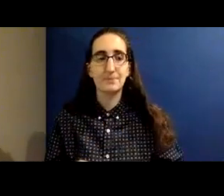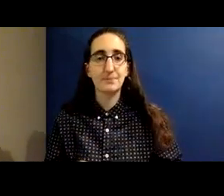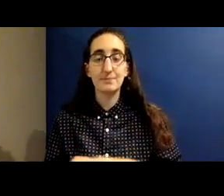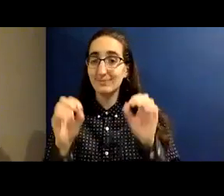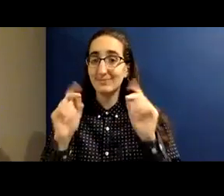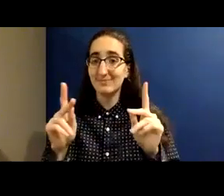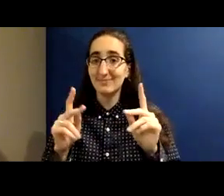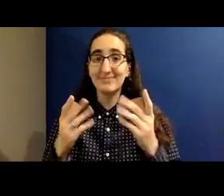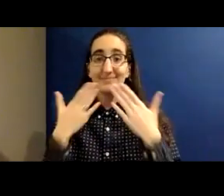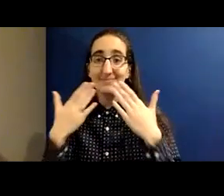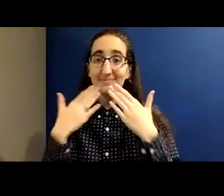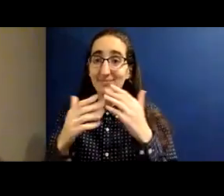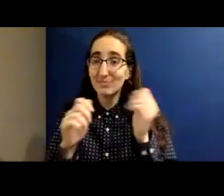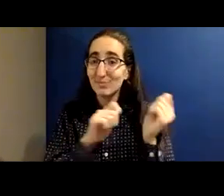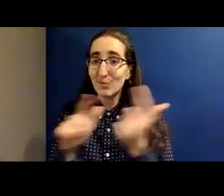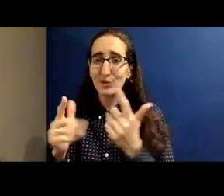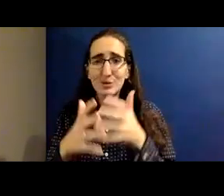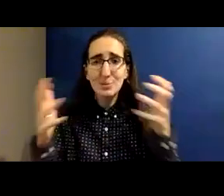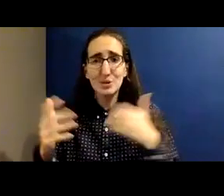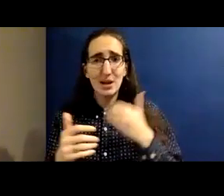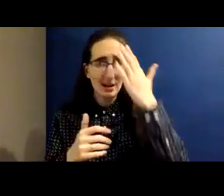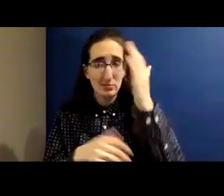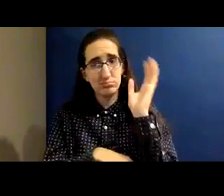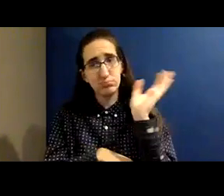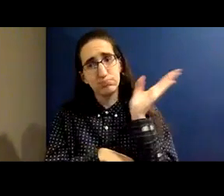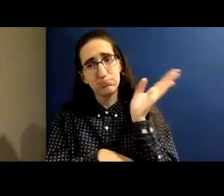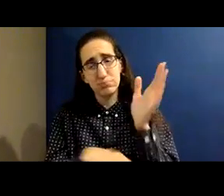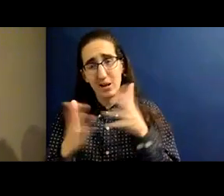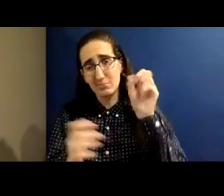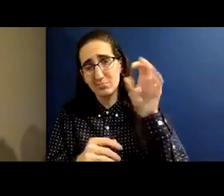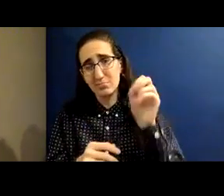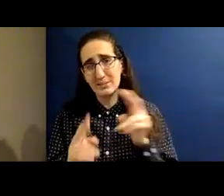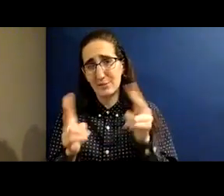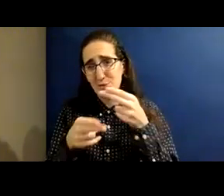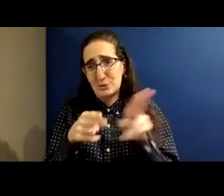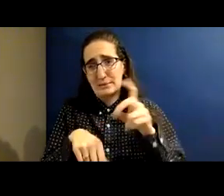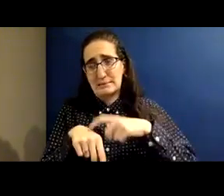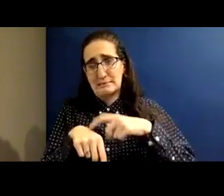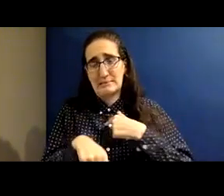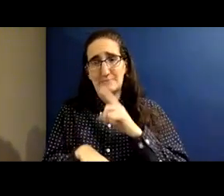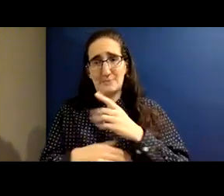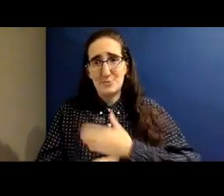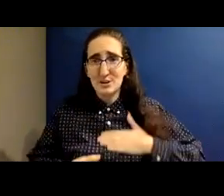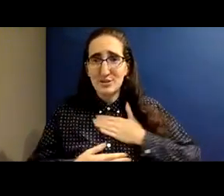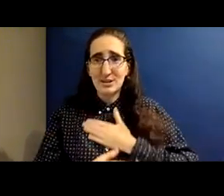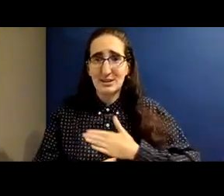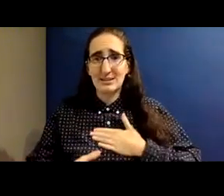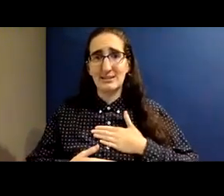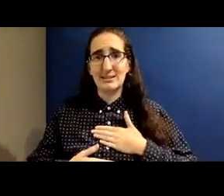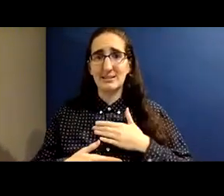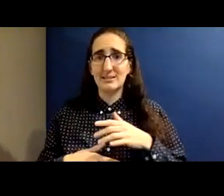All right, so thank you all so much. I know that was a lot of data in a very short amount of time, so I really appreciate